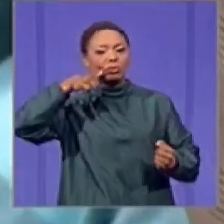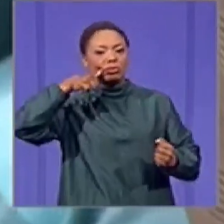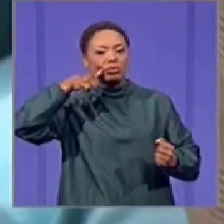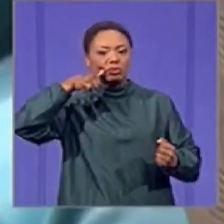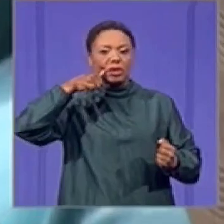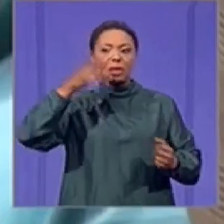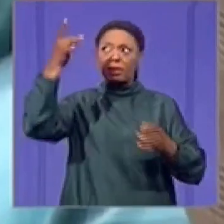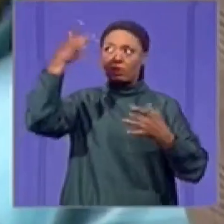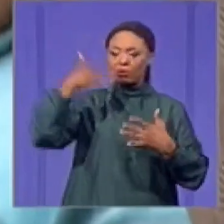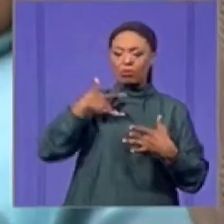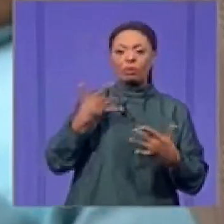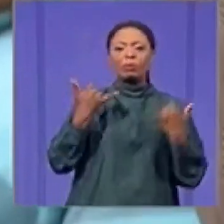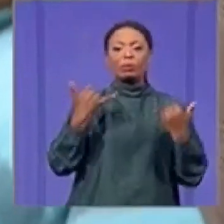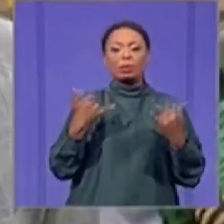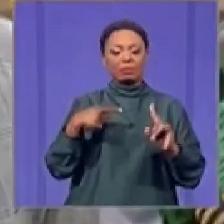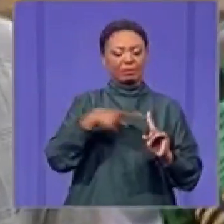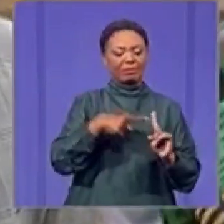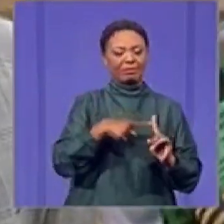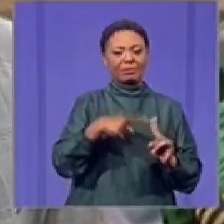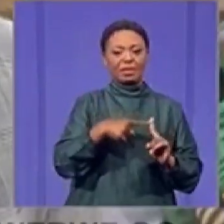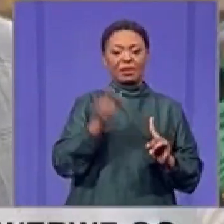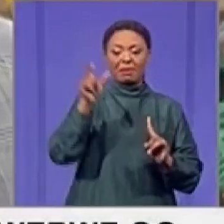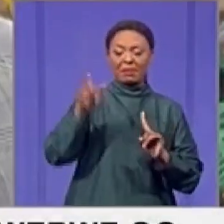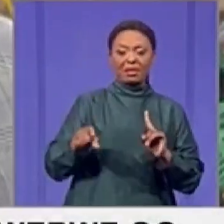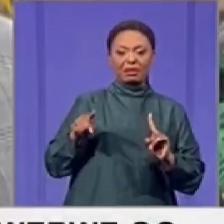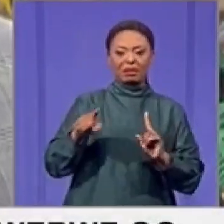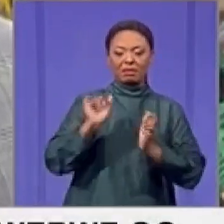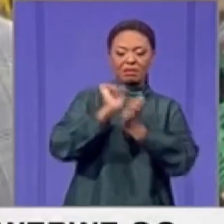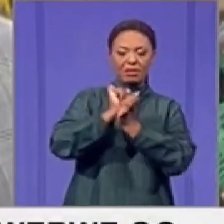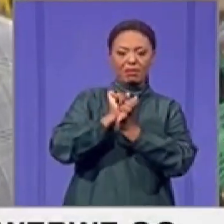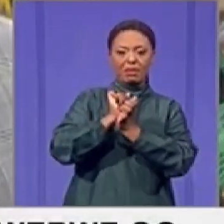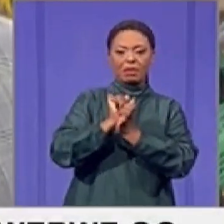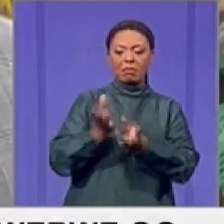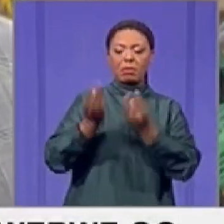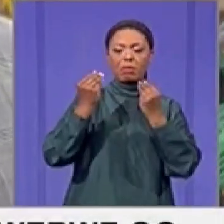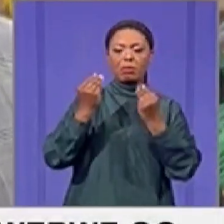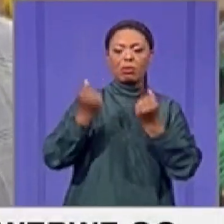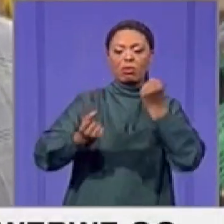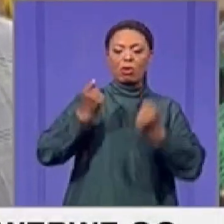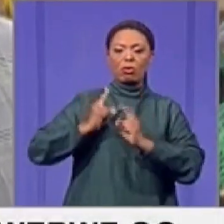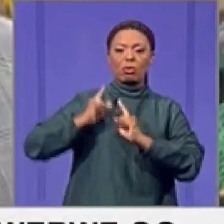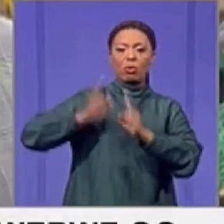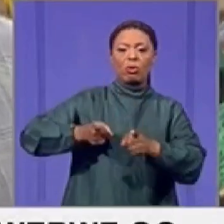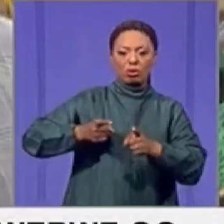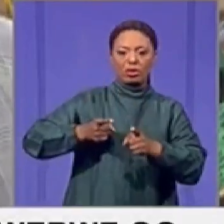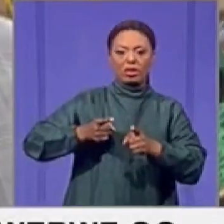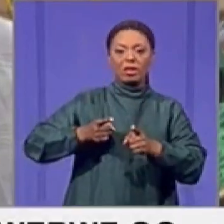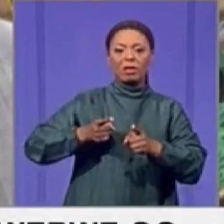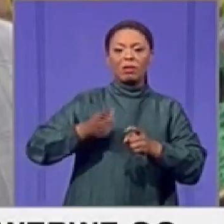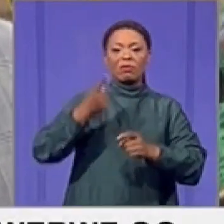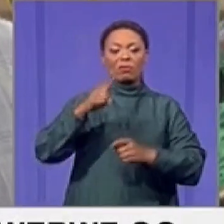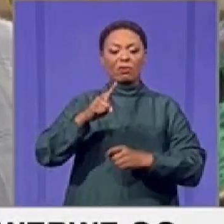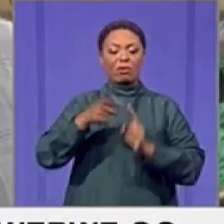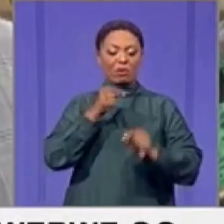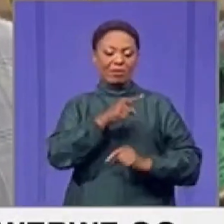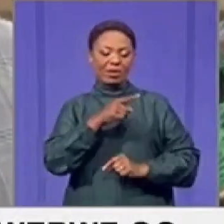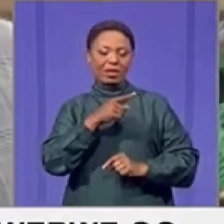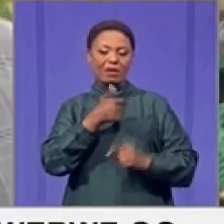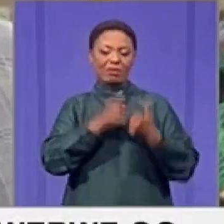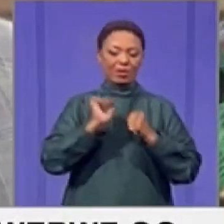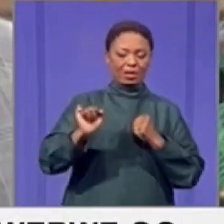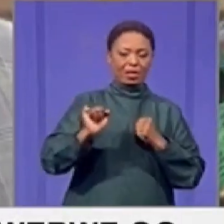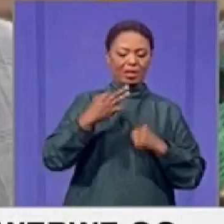I'm told that the suspect got a court order from the lady and was arrested at some